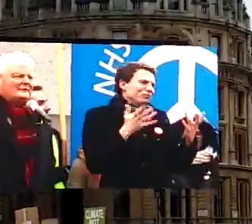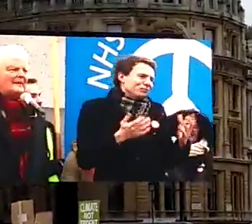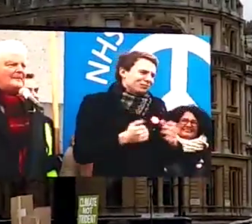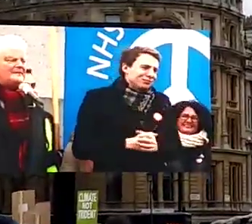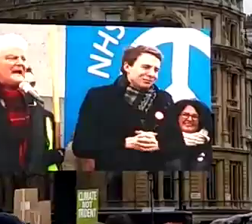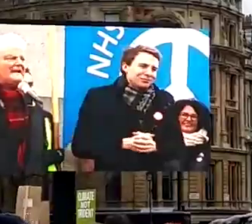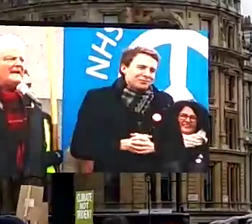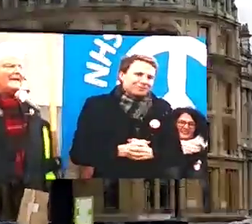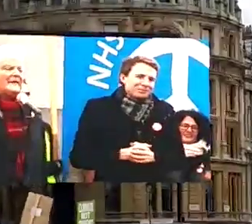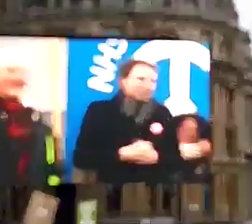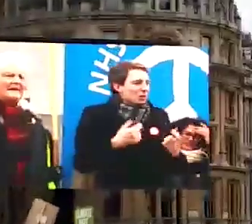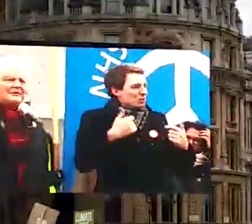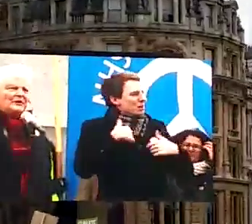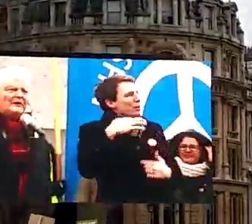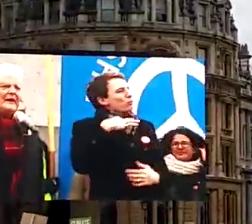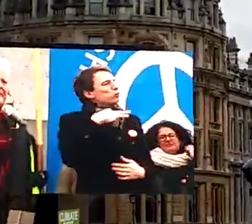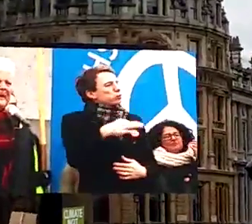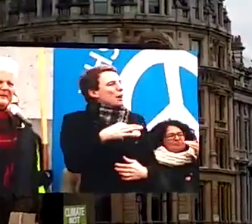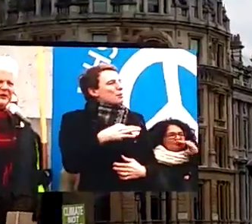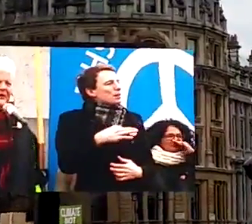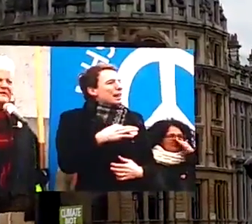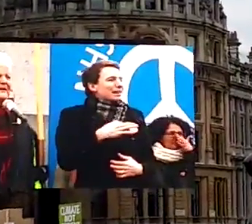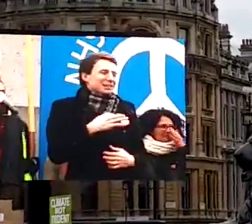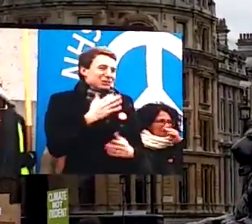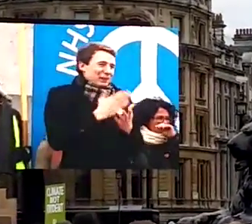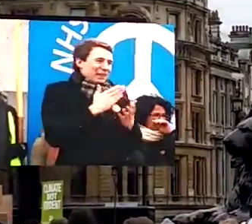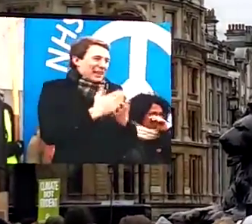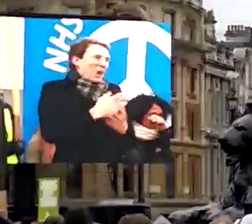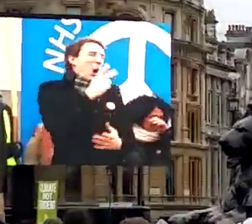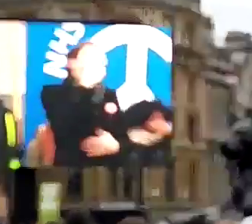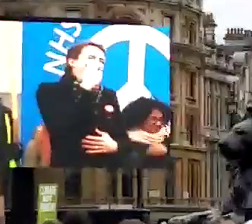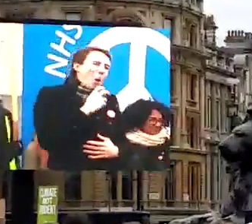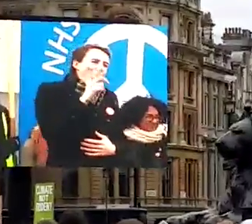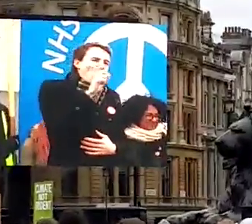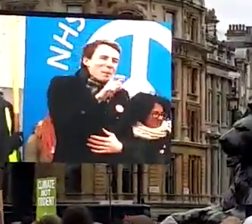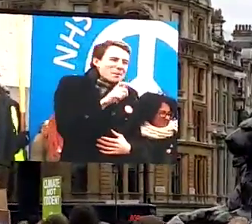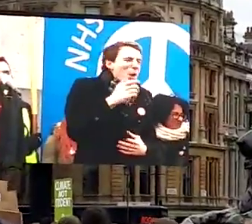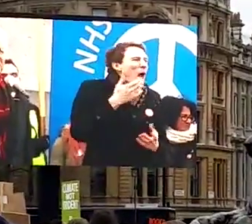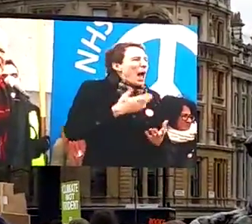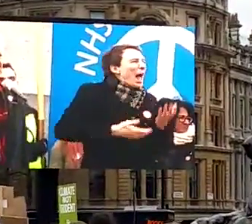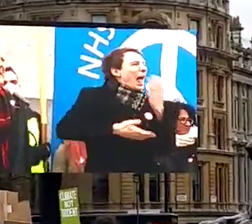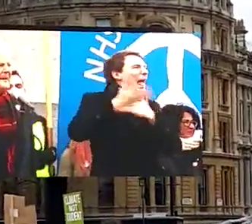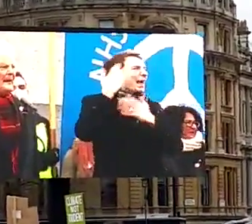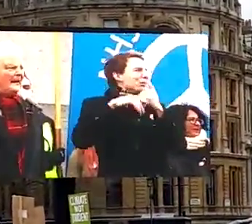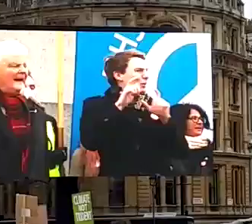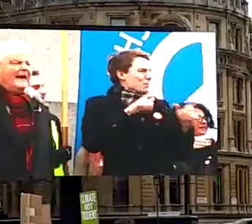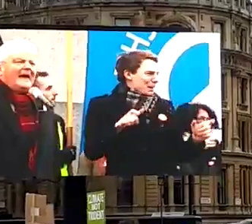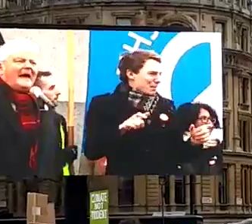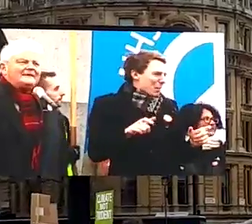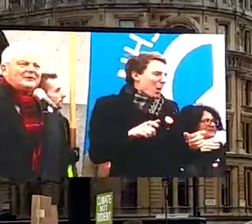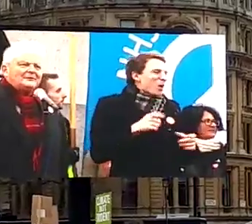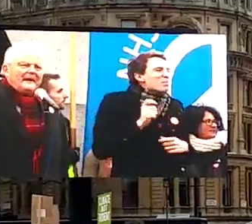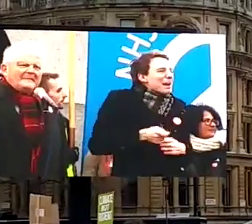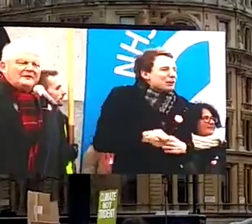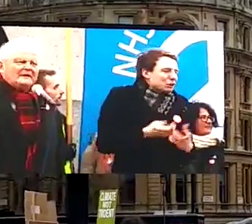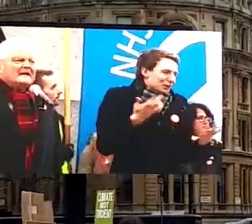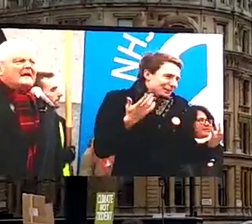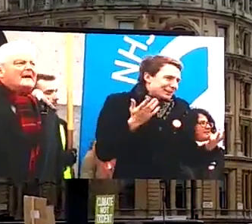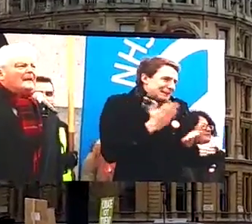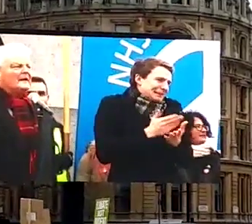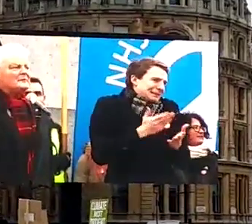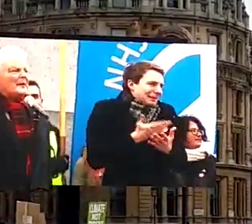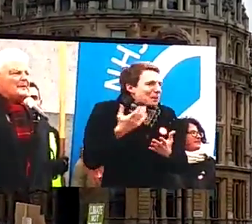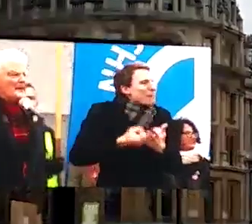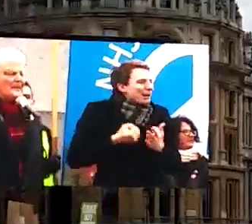I'm here to represent the ancient pensioners of the world. There may be one or two other people here, ancient